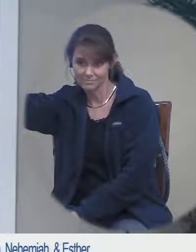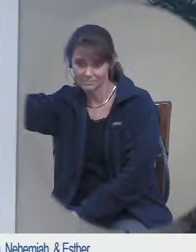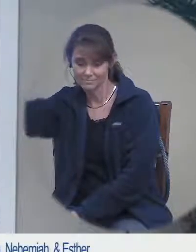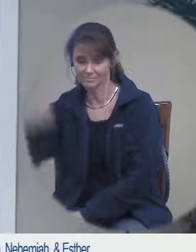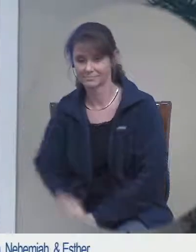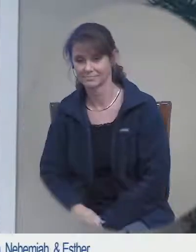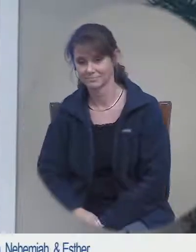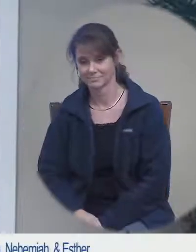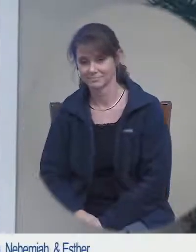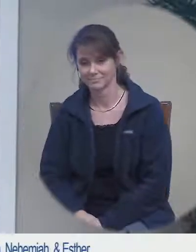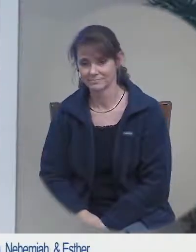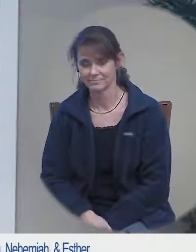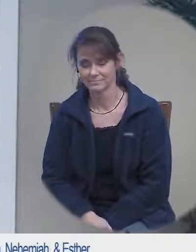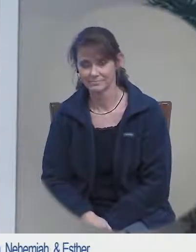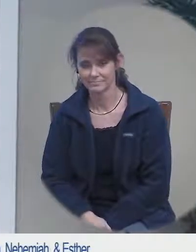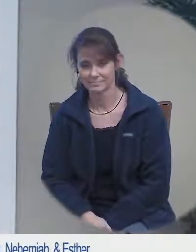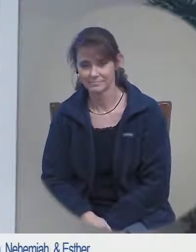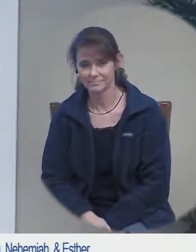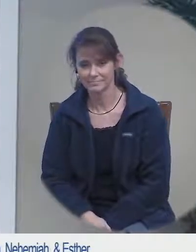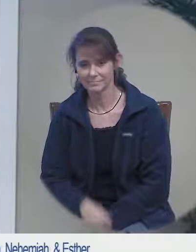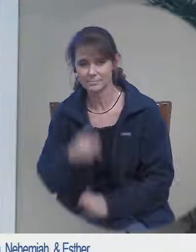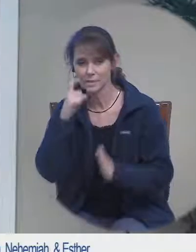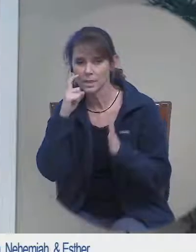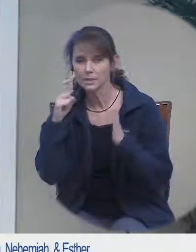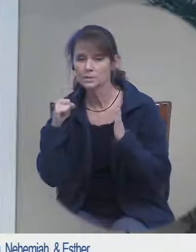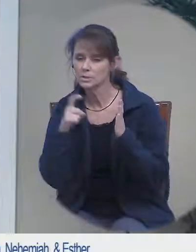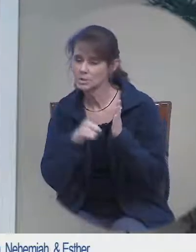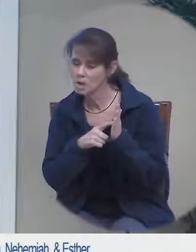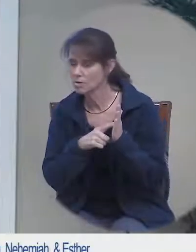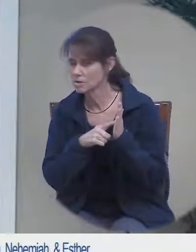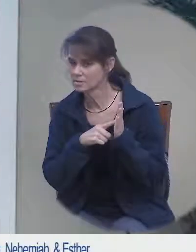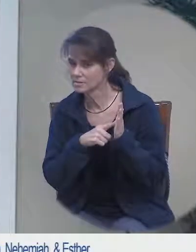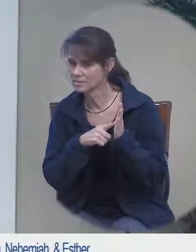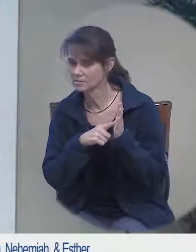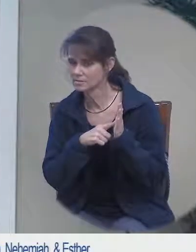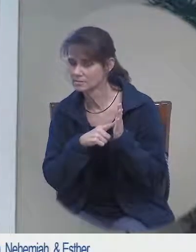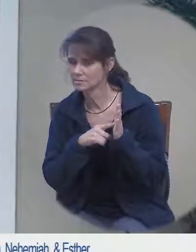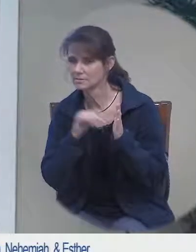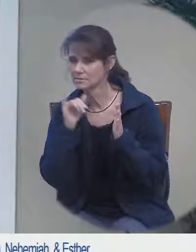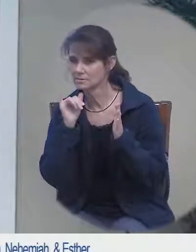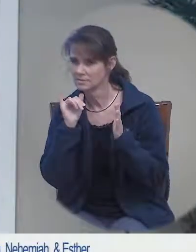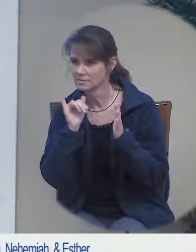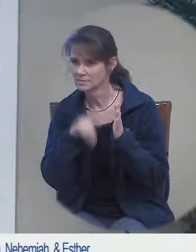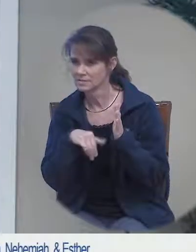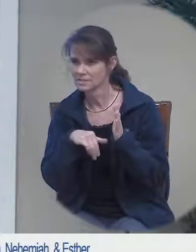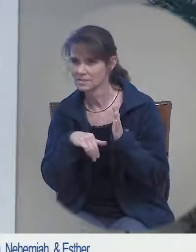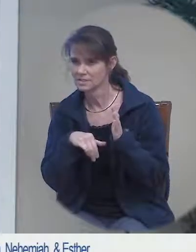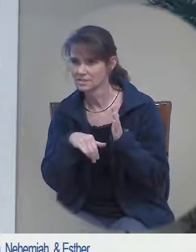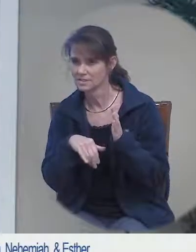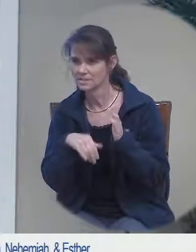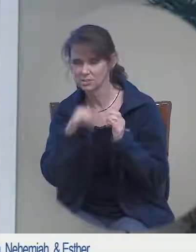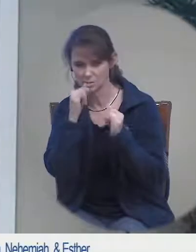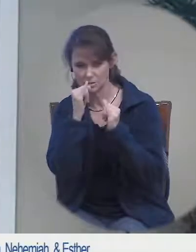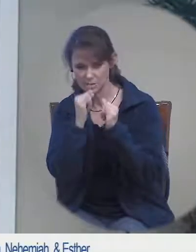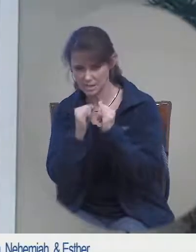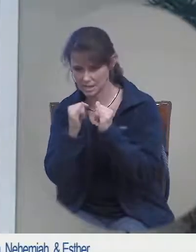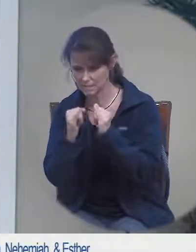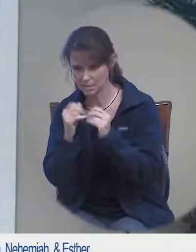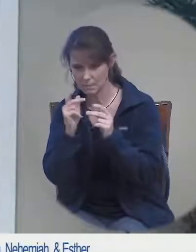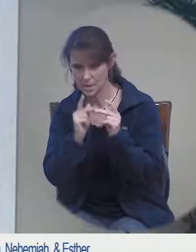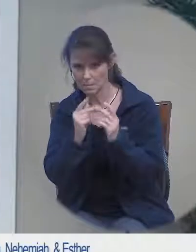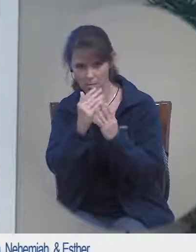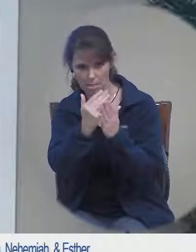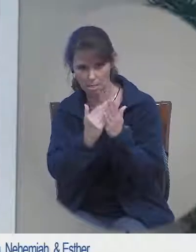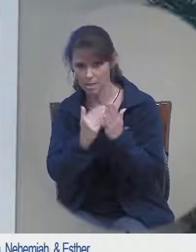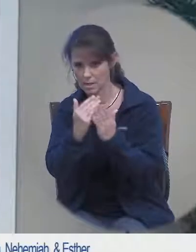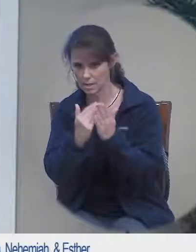First of all, I just want you to notice that while these actions of these individuals may go unnoticed by